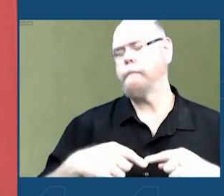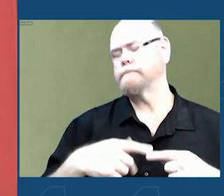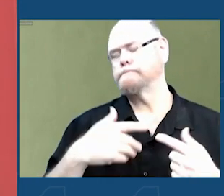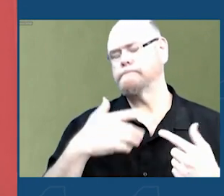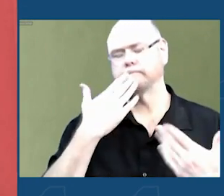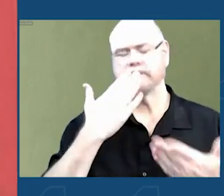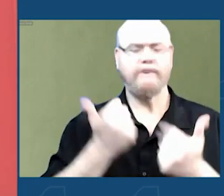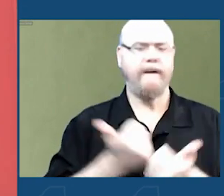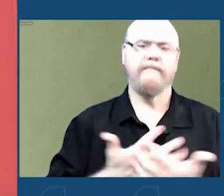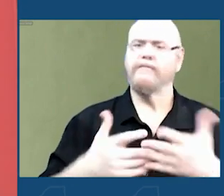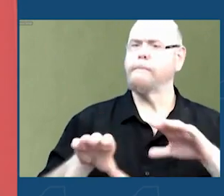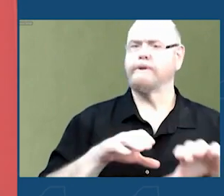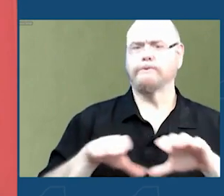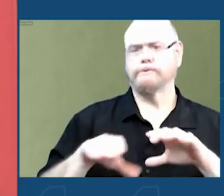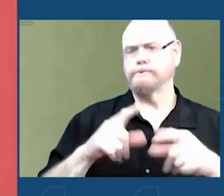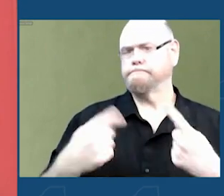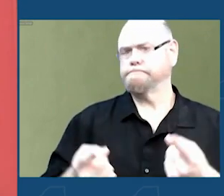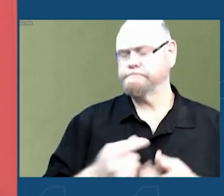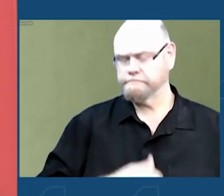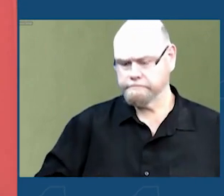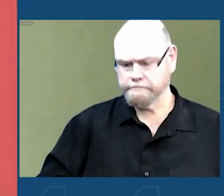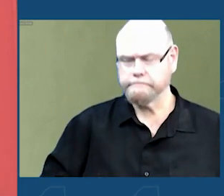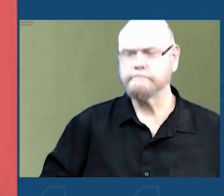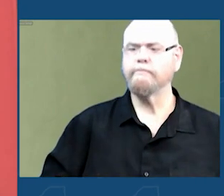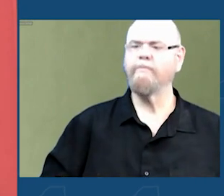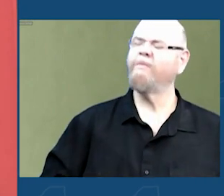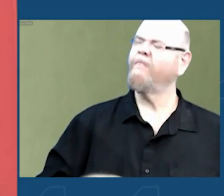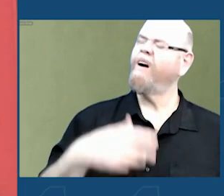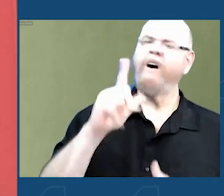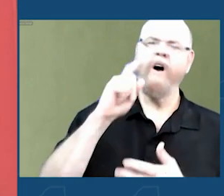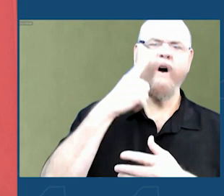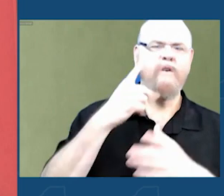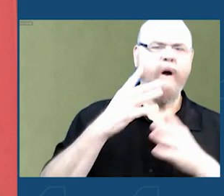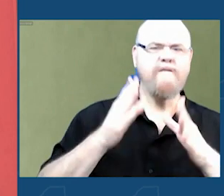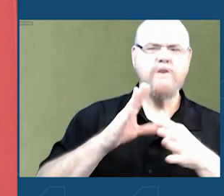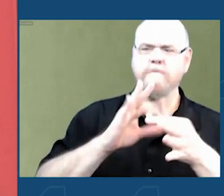The governor mentioned about OC. OC is right